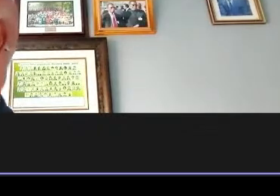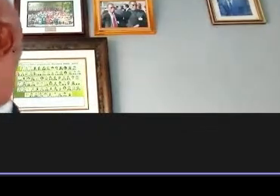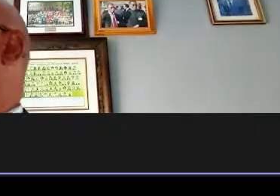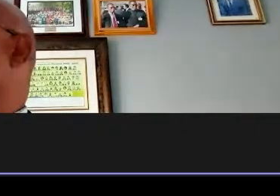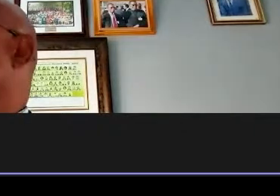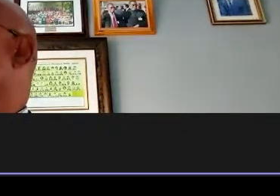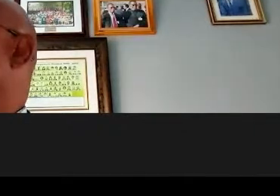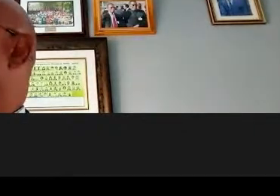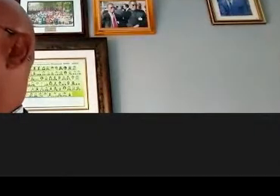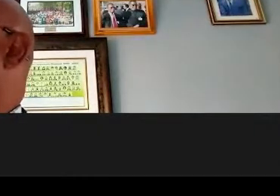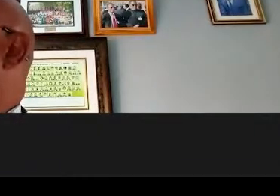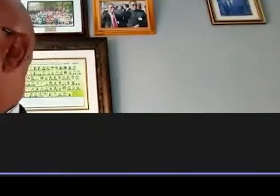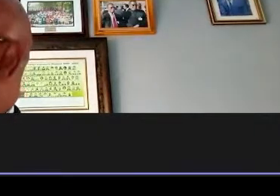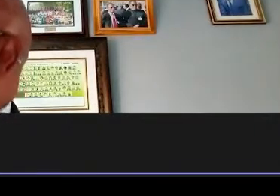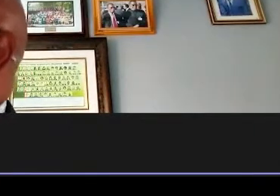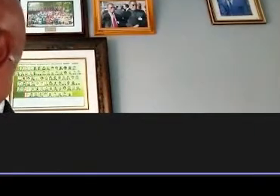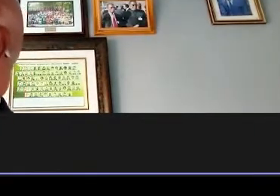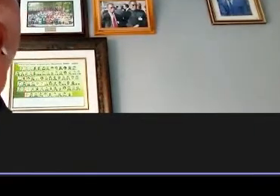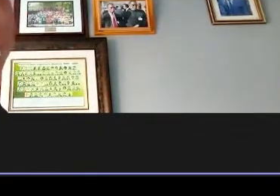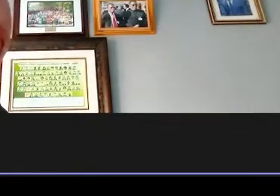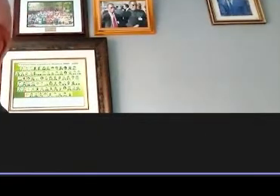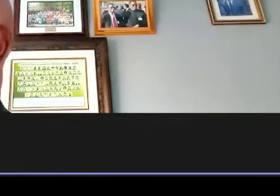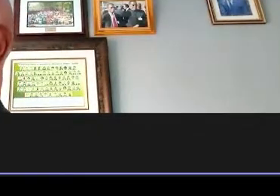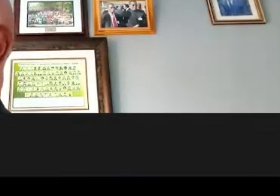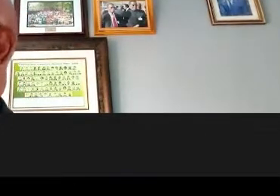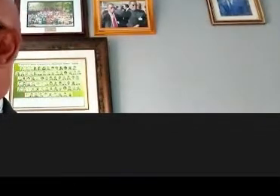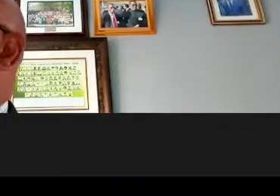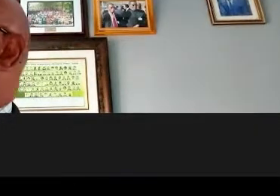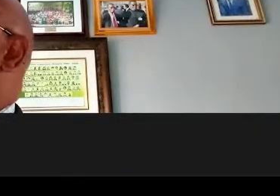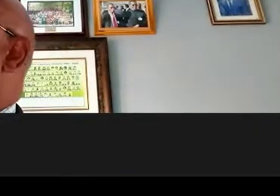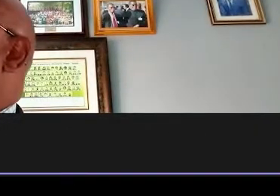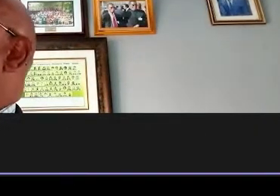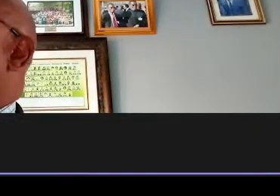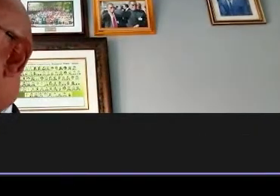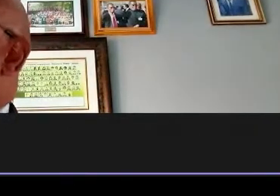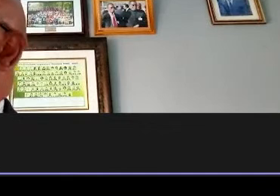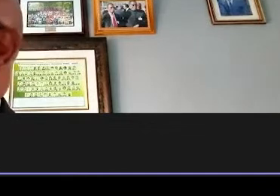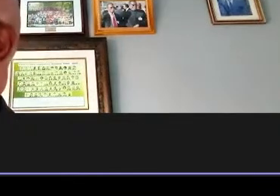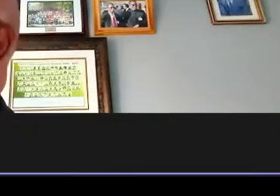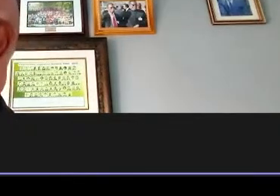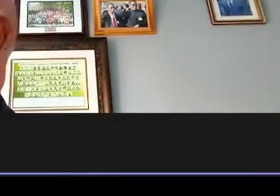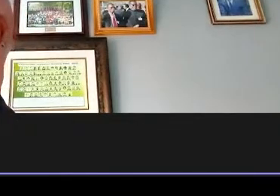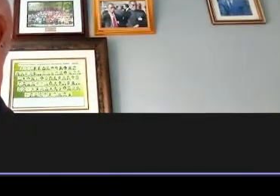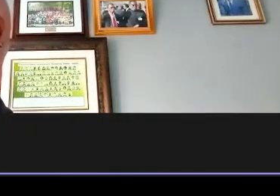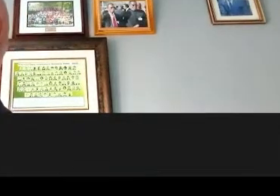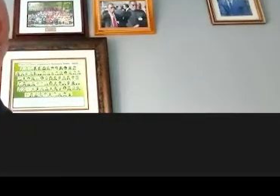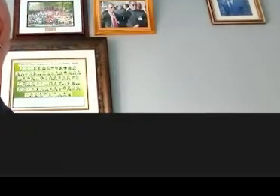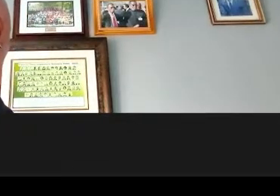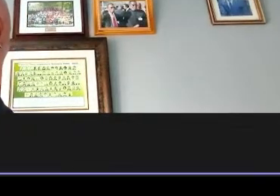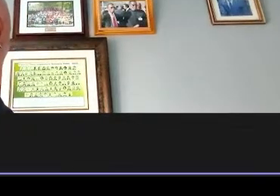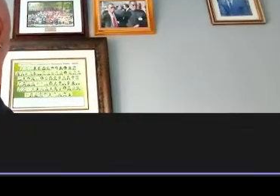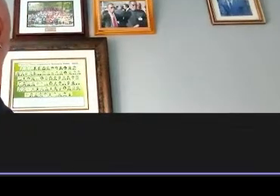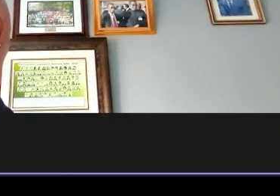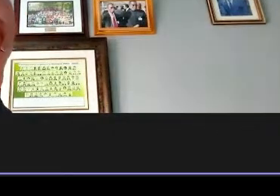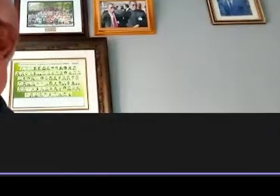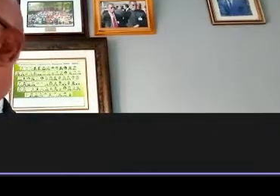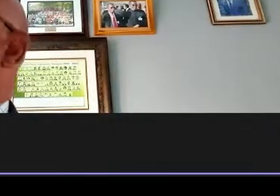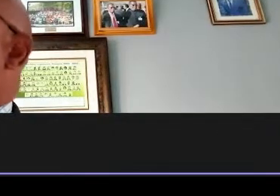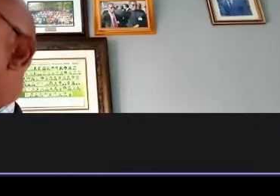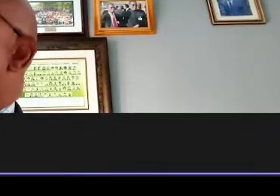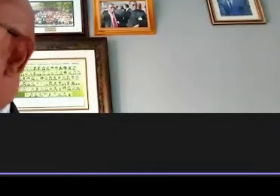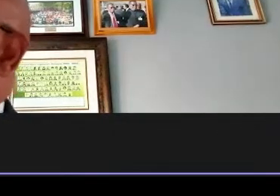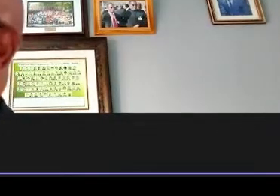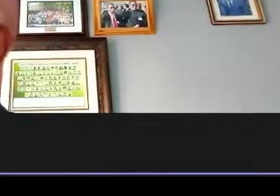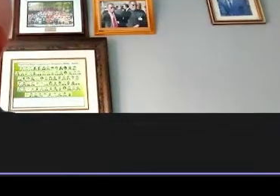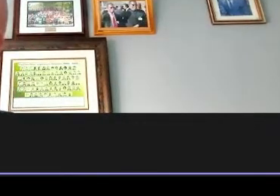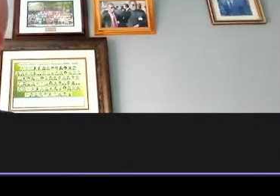it continues, at the current pace that Ethiopian is building homes, it would take the city more